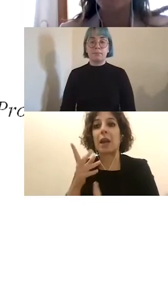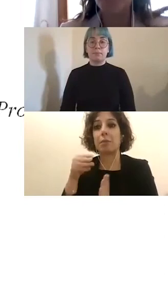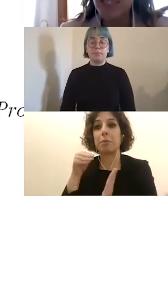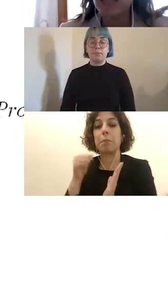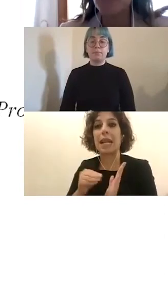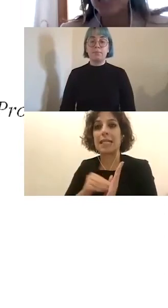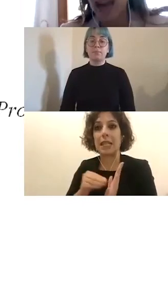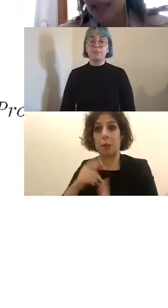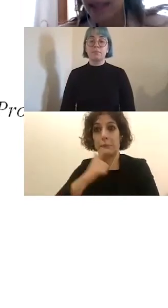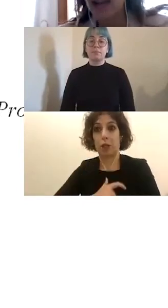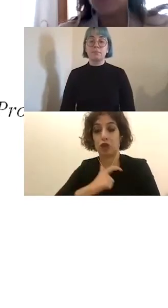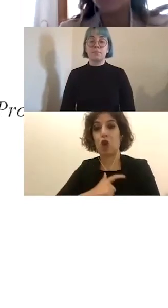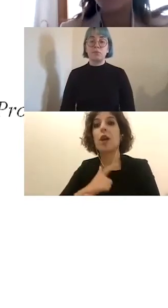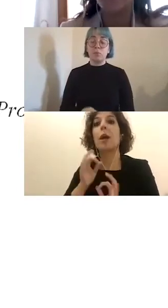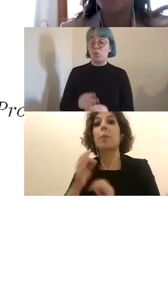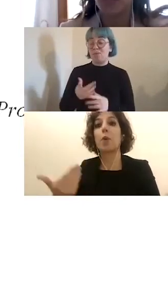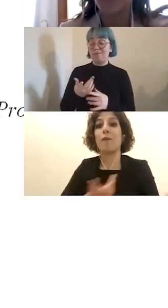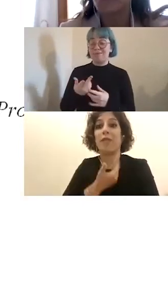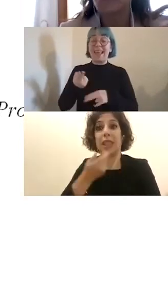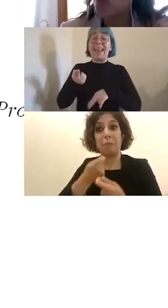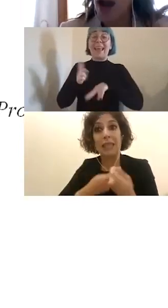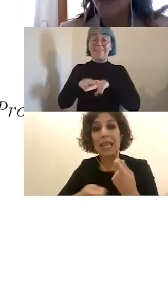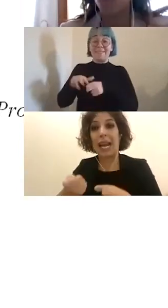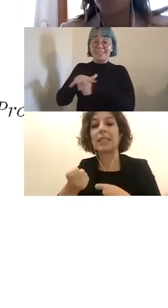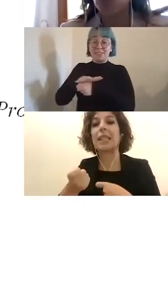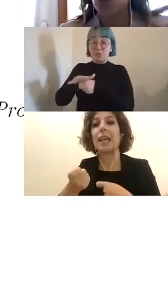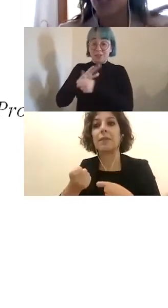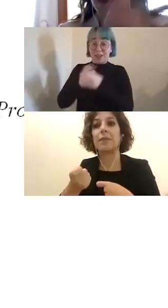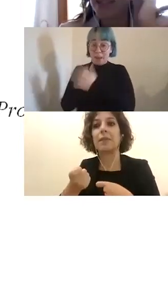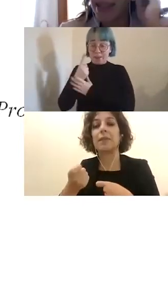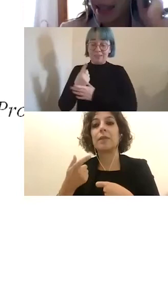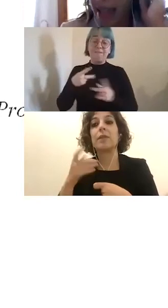In case of victims of trafficking,